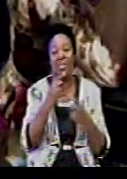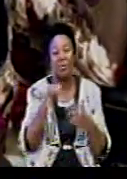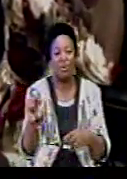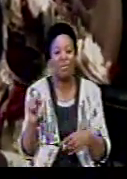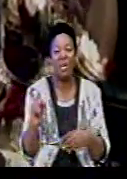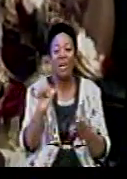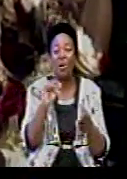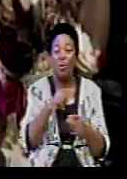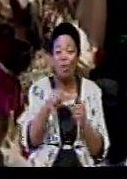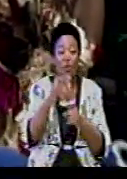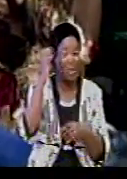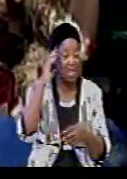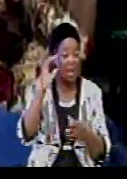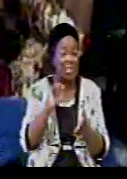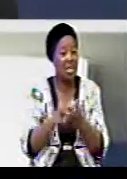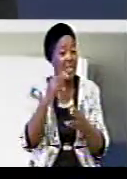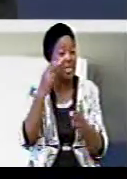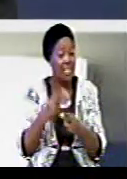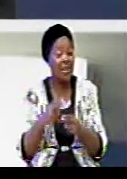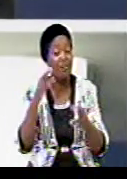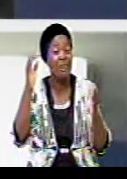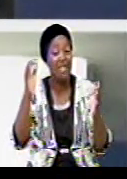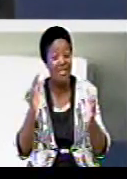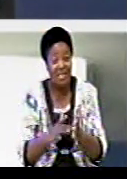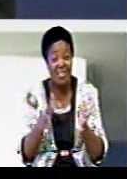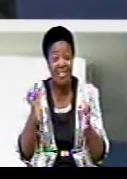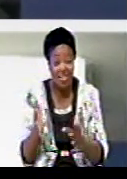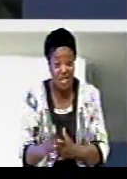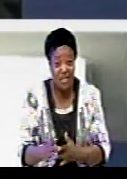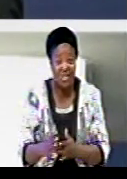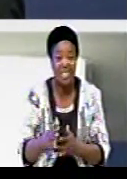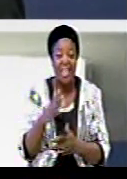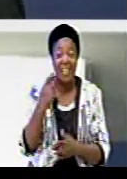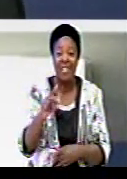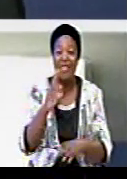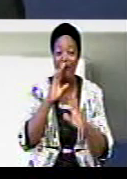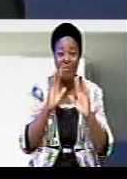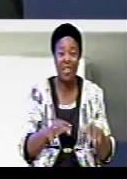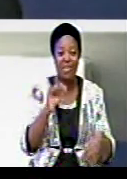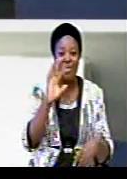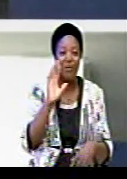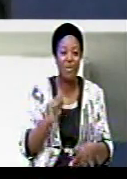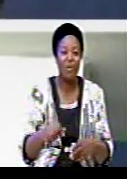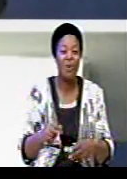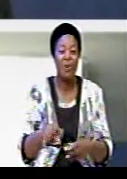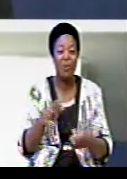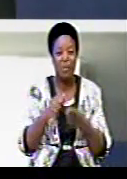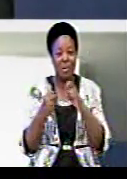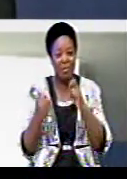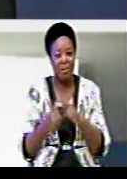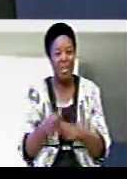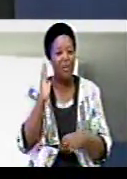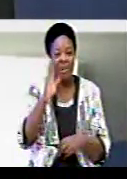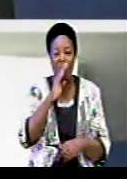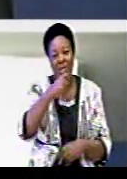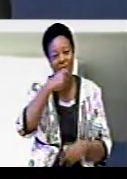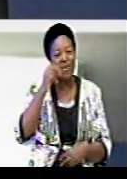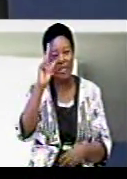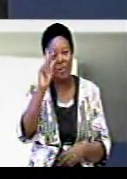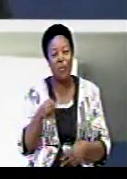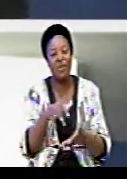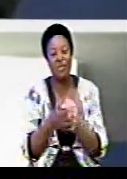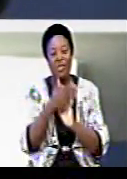By faith, we touch you. The blind, the lame, the